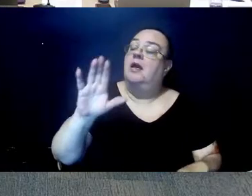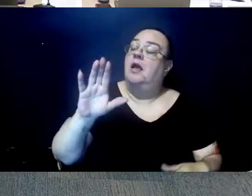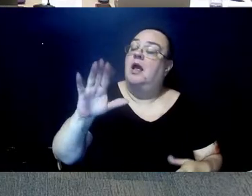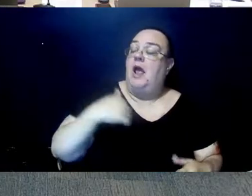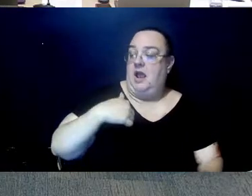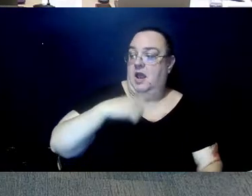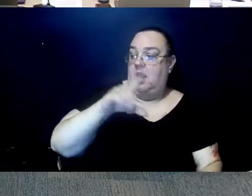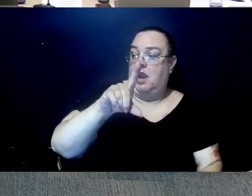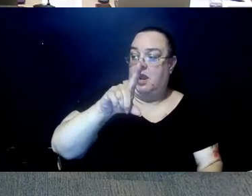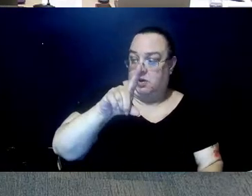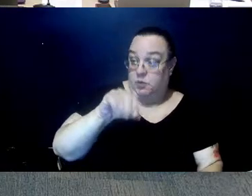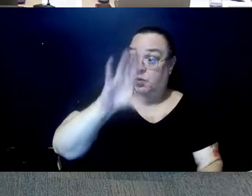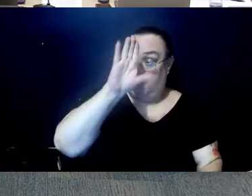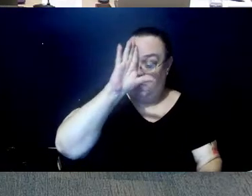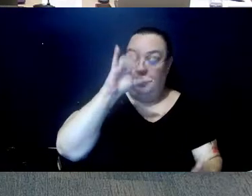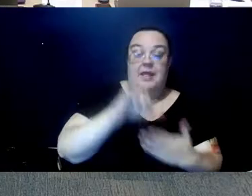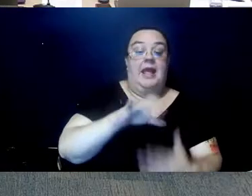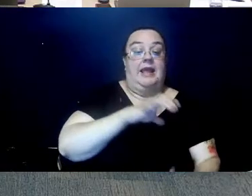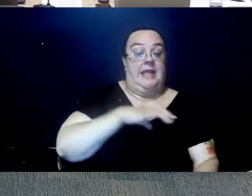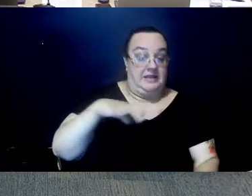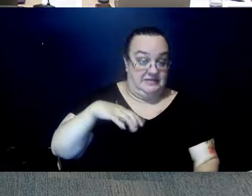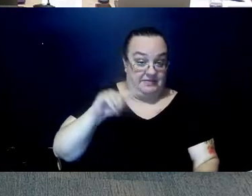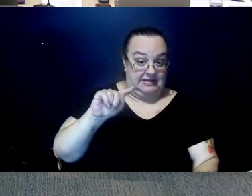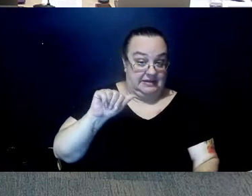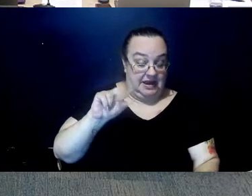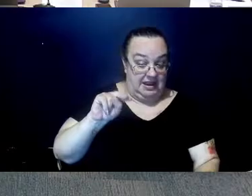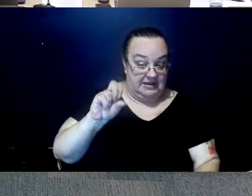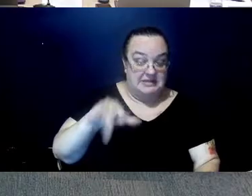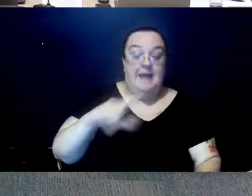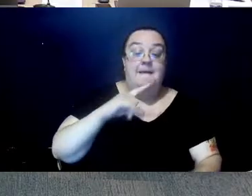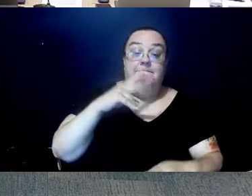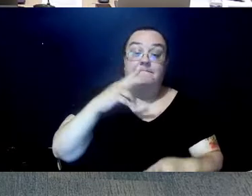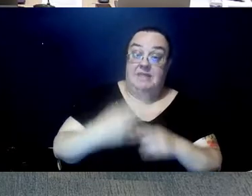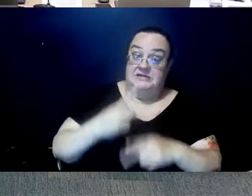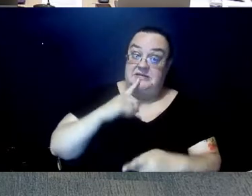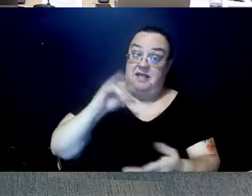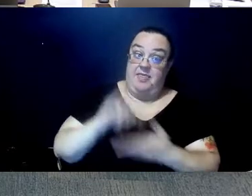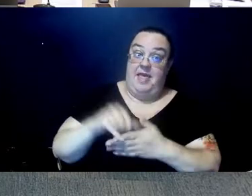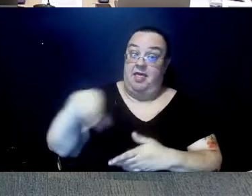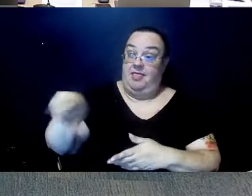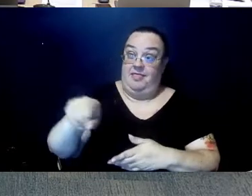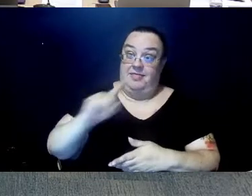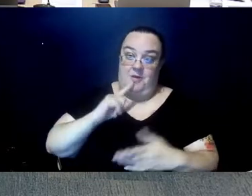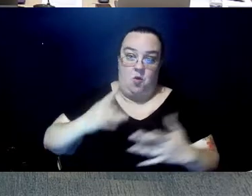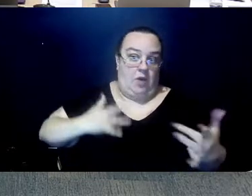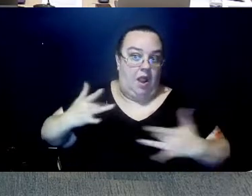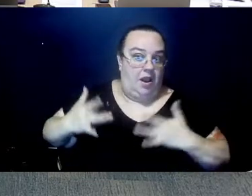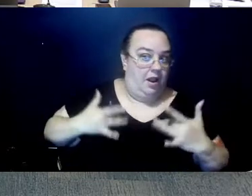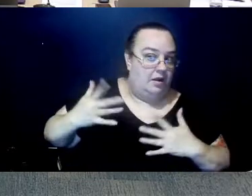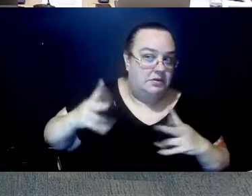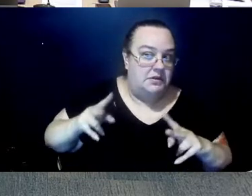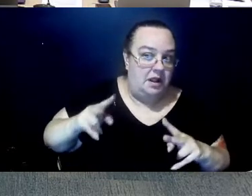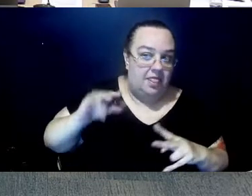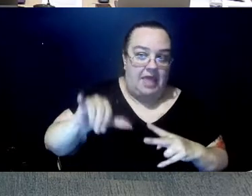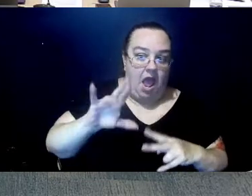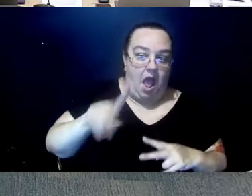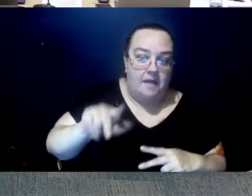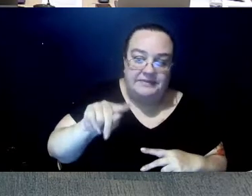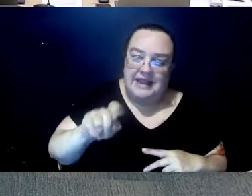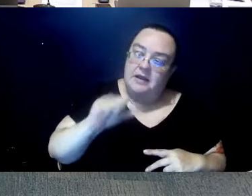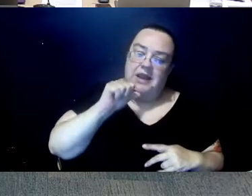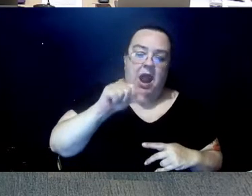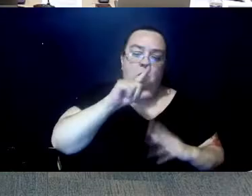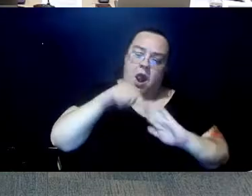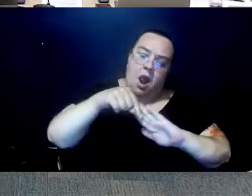know that Councilmember Tansey has indicated that they're excited about this update. We're not going to give an extensive update just